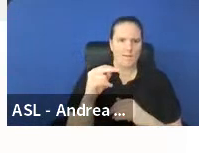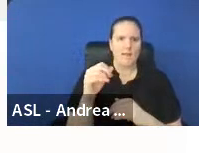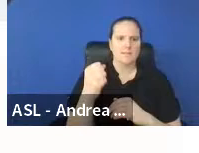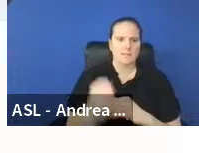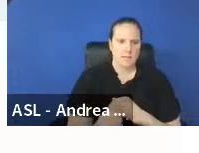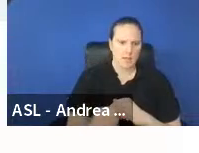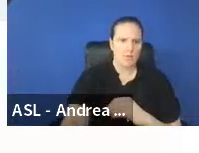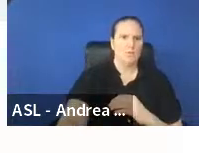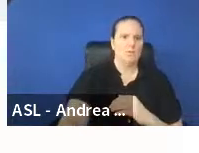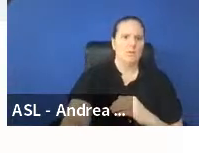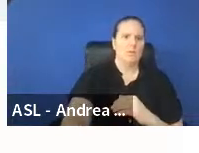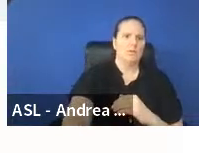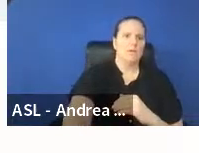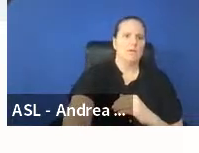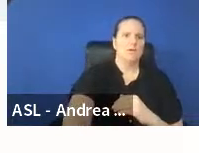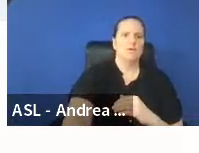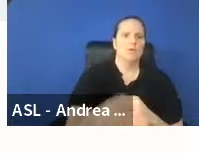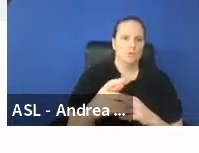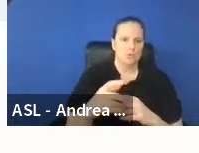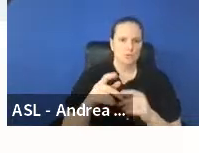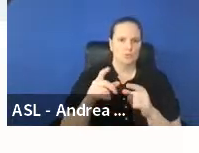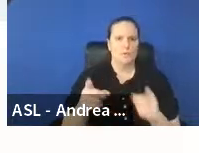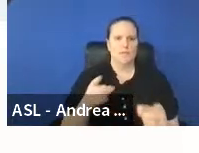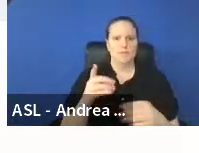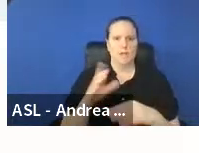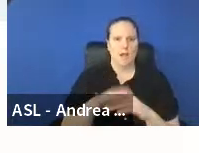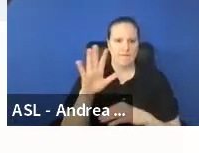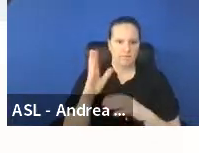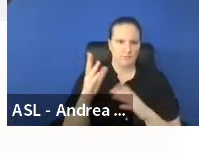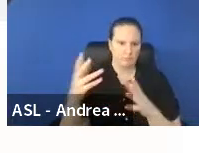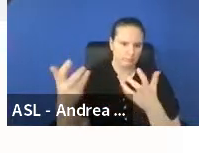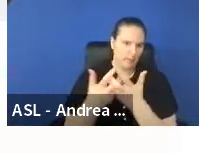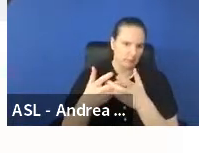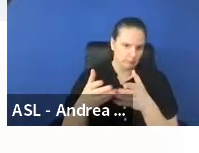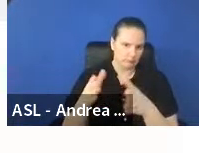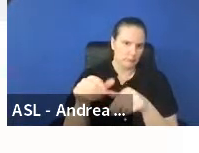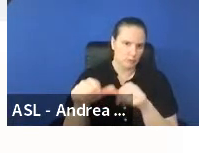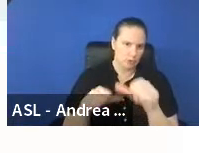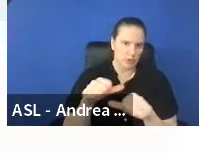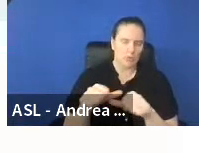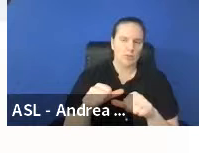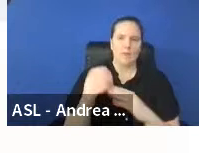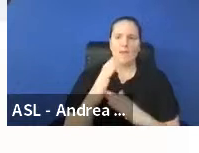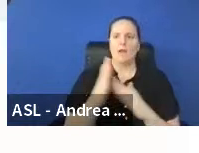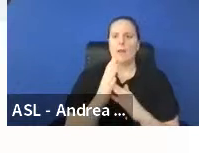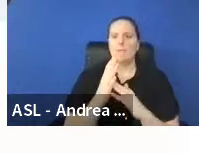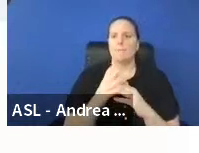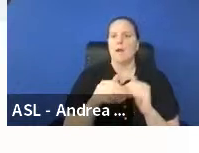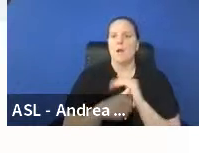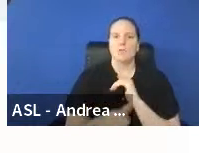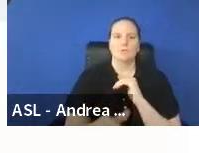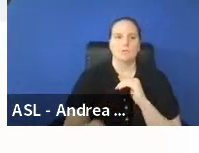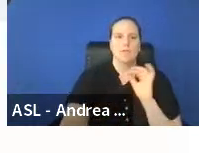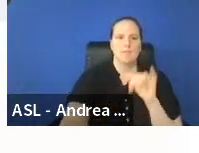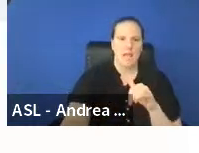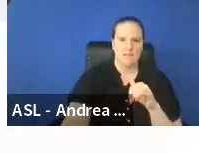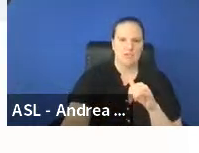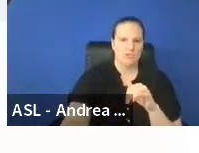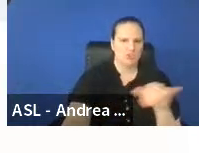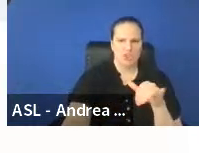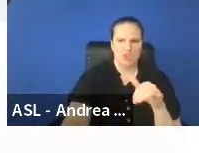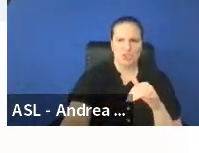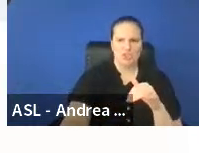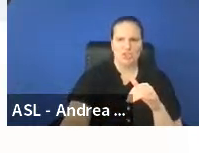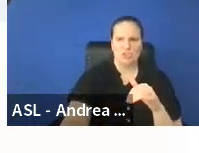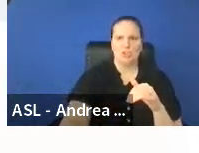southbound directions of I-5 are adjacent to each other on the top of the structure. Underneath is the shared use path